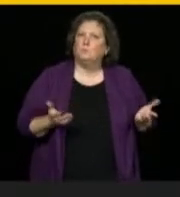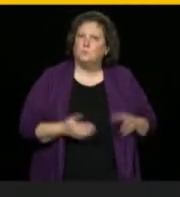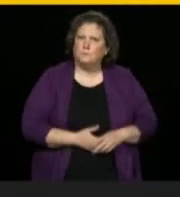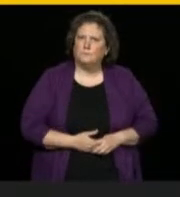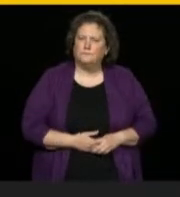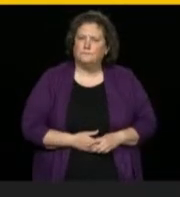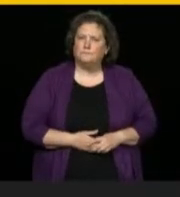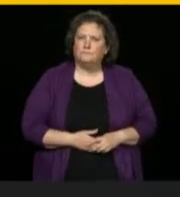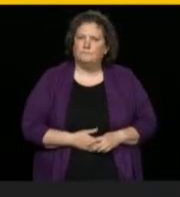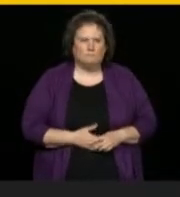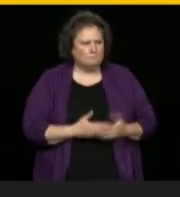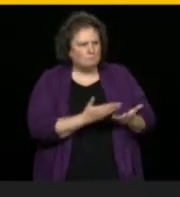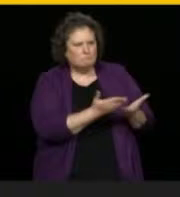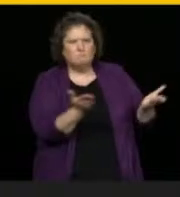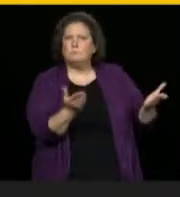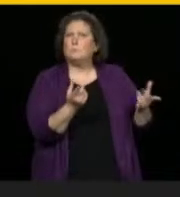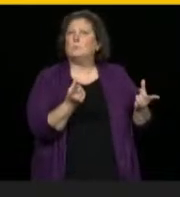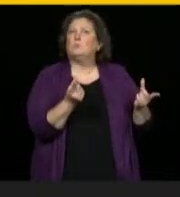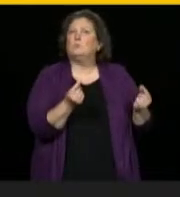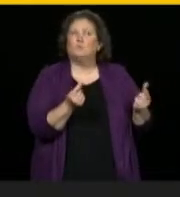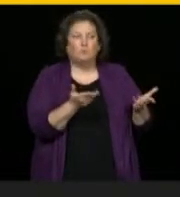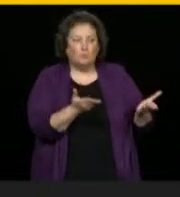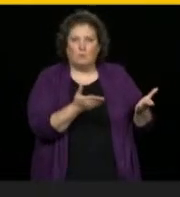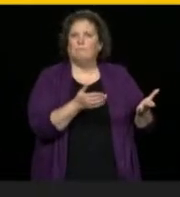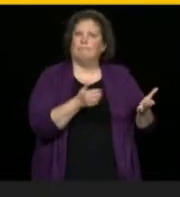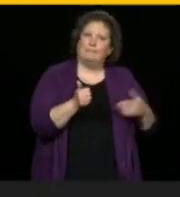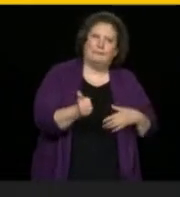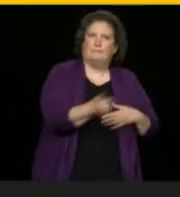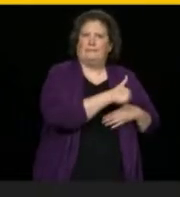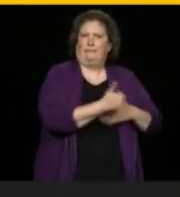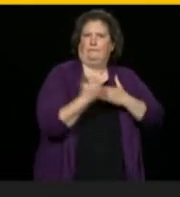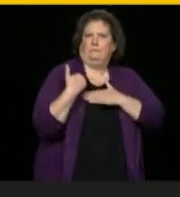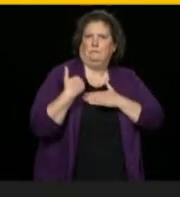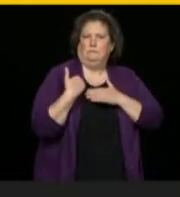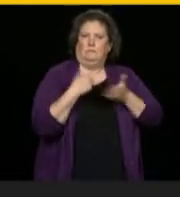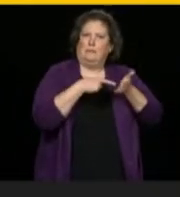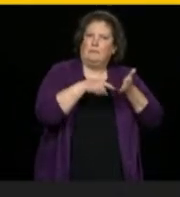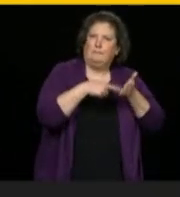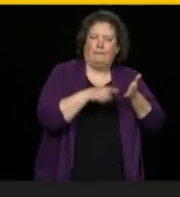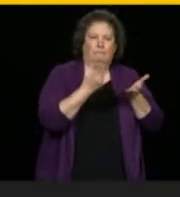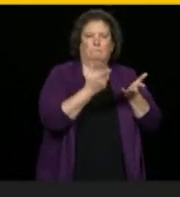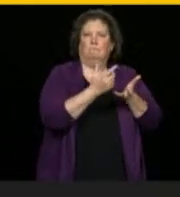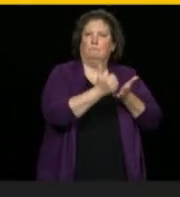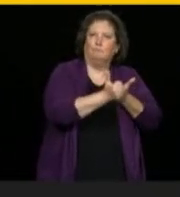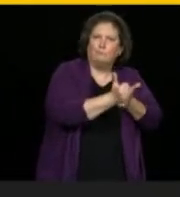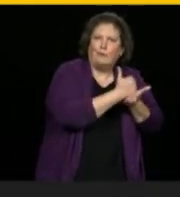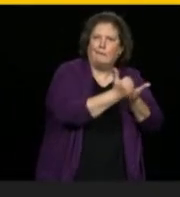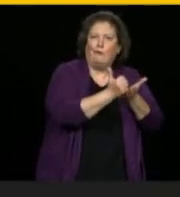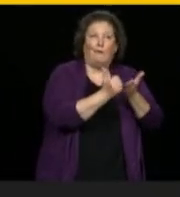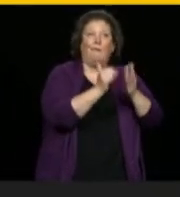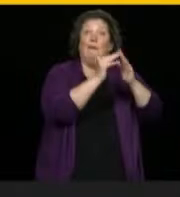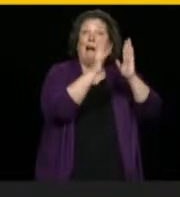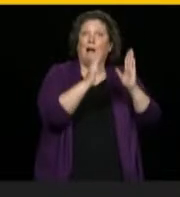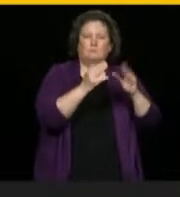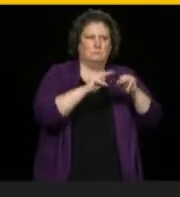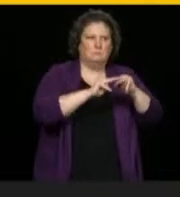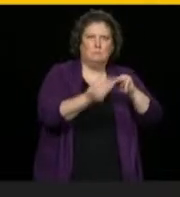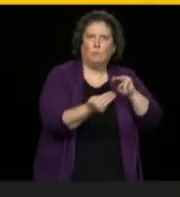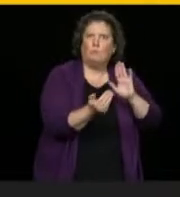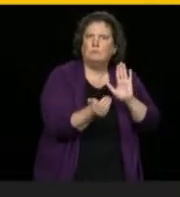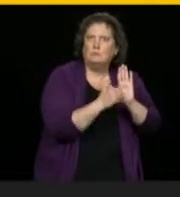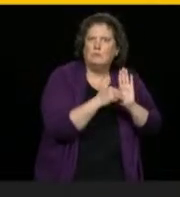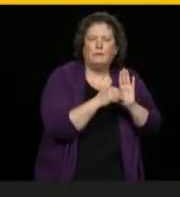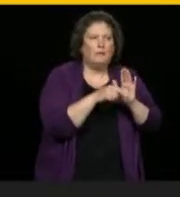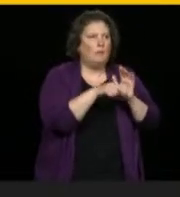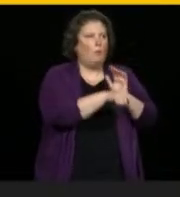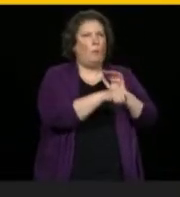of spending on their credit cards. They would have had to remortgage their houses. A lot of companies would have had to Et le fait close